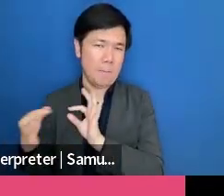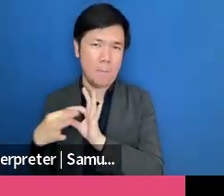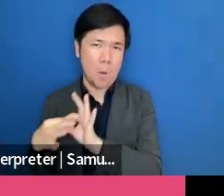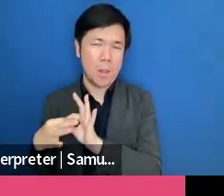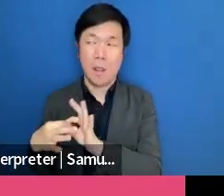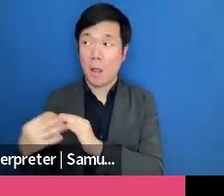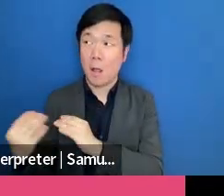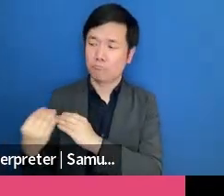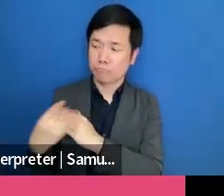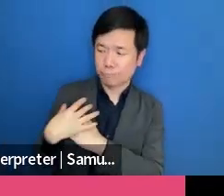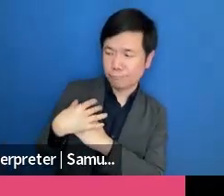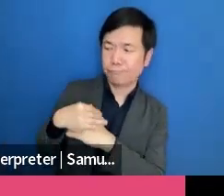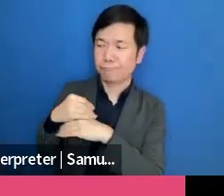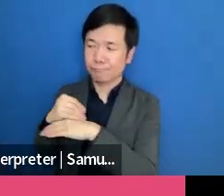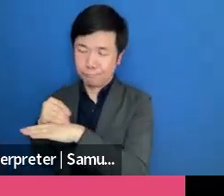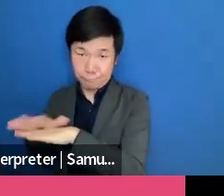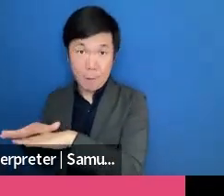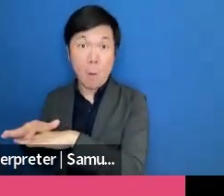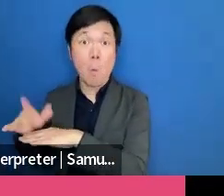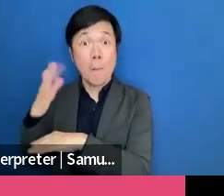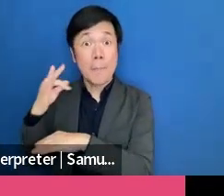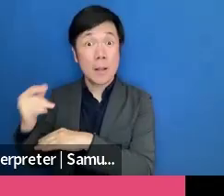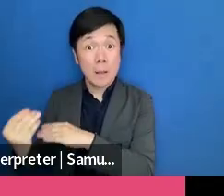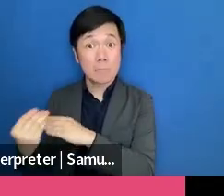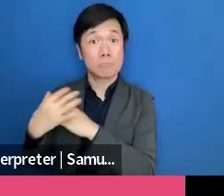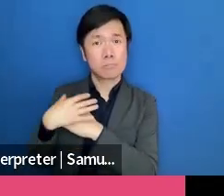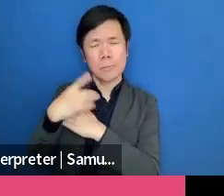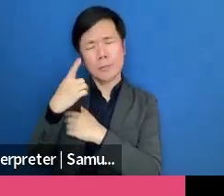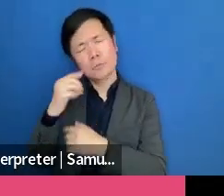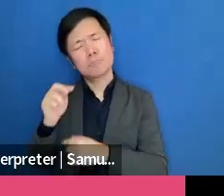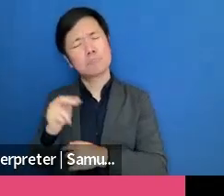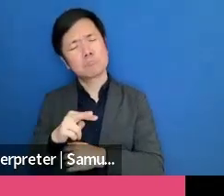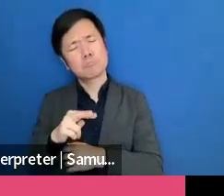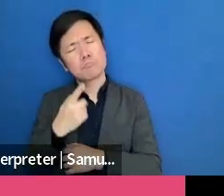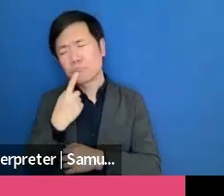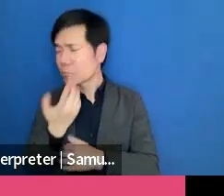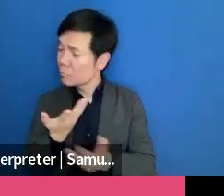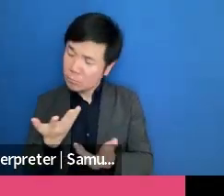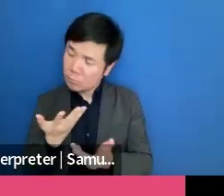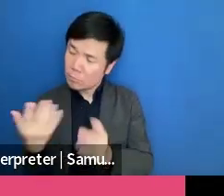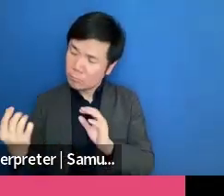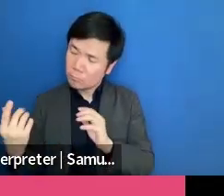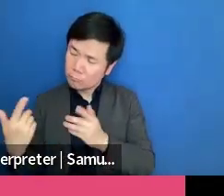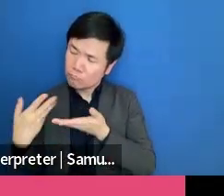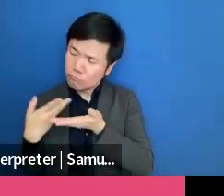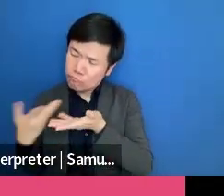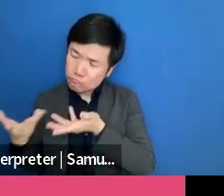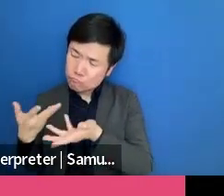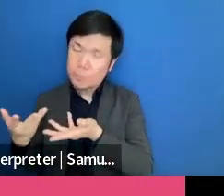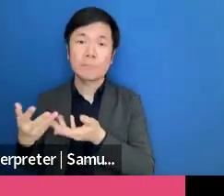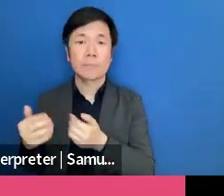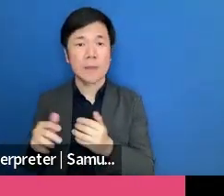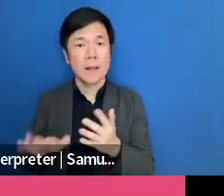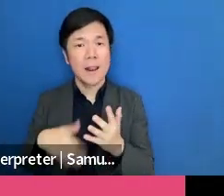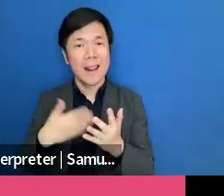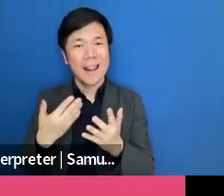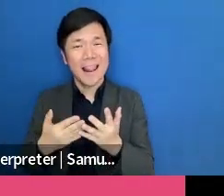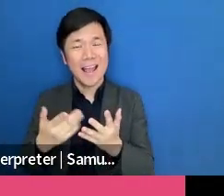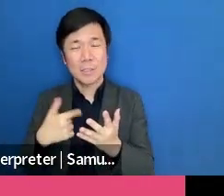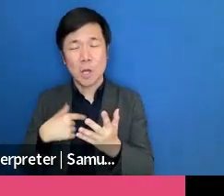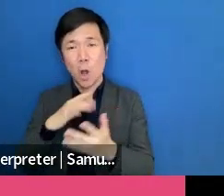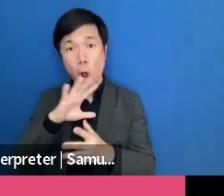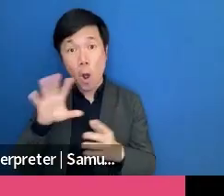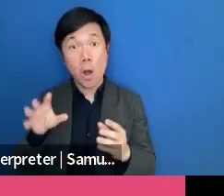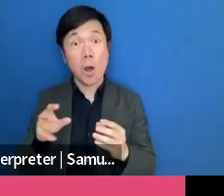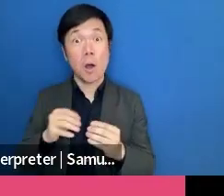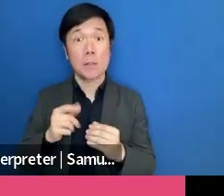programs interpret not just the data, but what it means. And finally, sharing and adapting. Findings are shared back